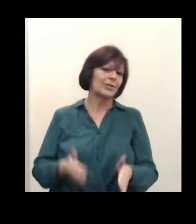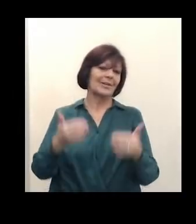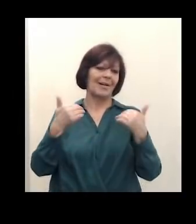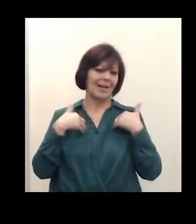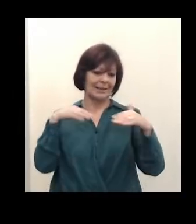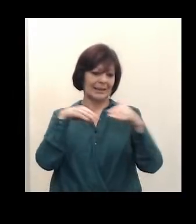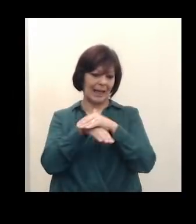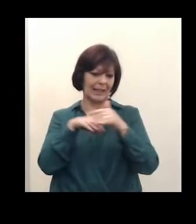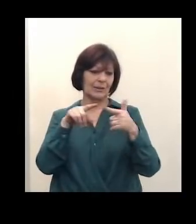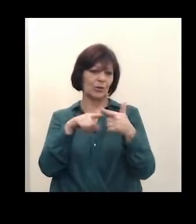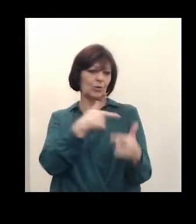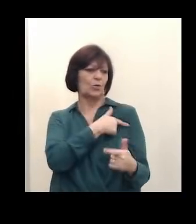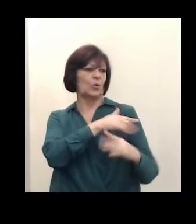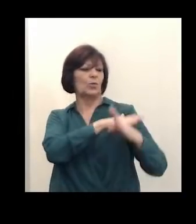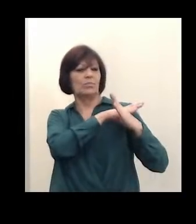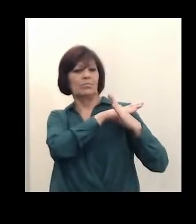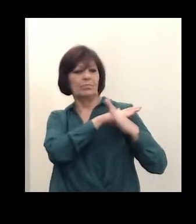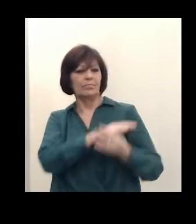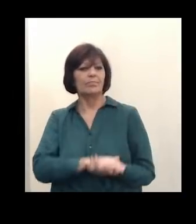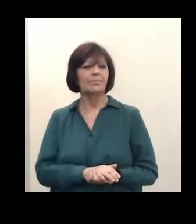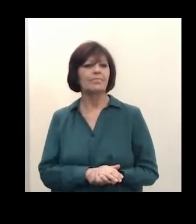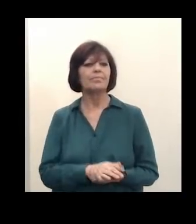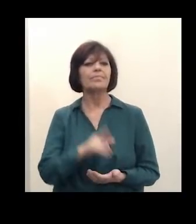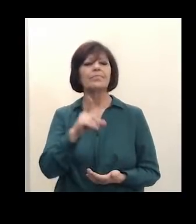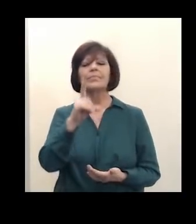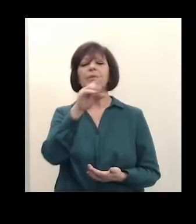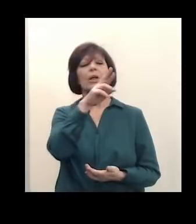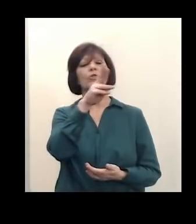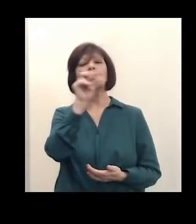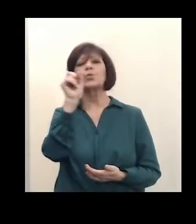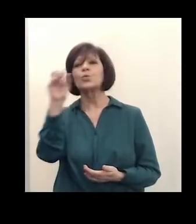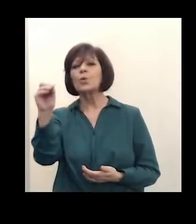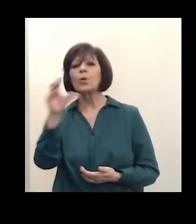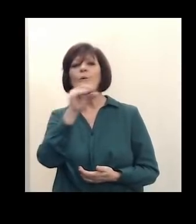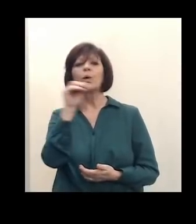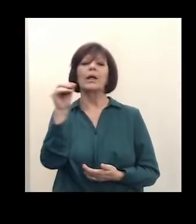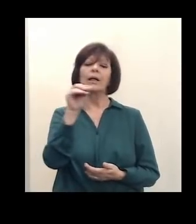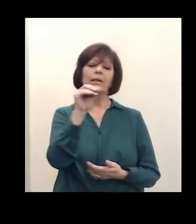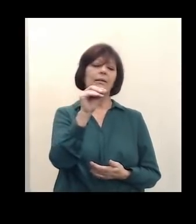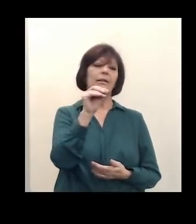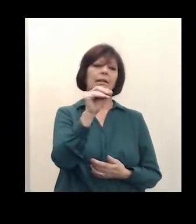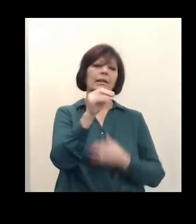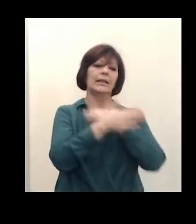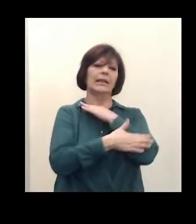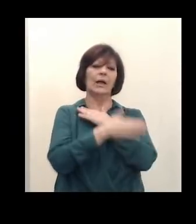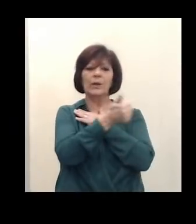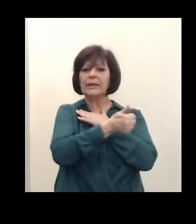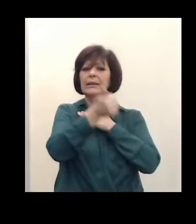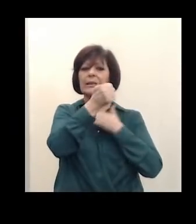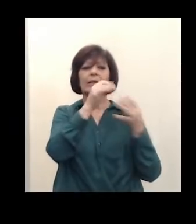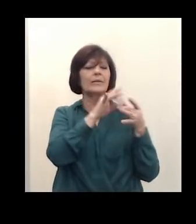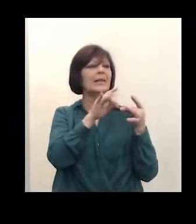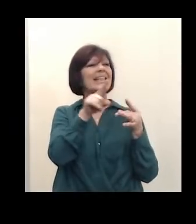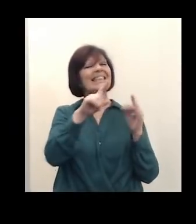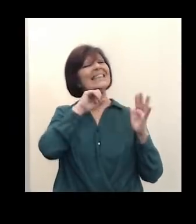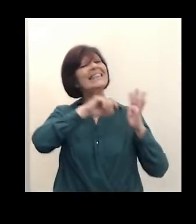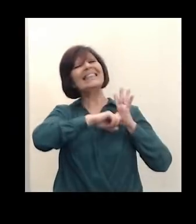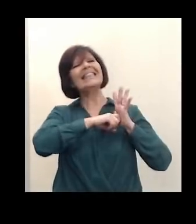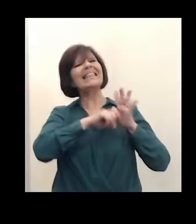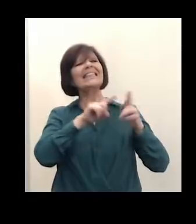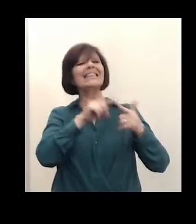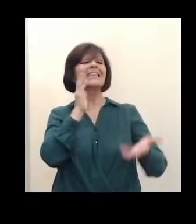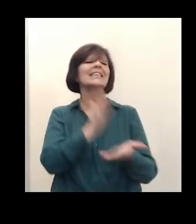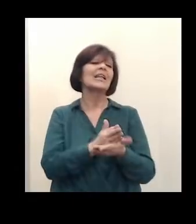to a COVID-19 vaccine. As Dr. Russo and the county executive mentioned, this is our key out of the pandemic. This is what's keeping us safe